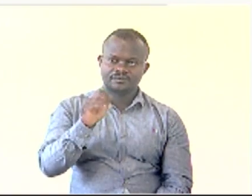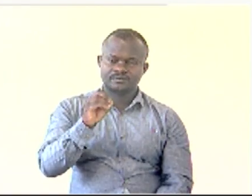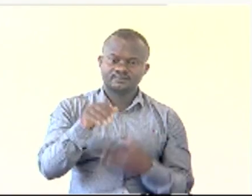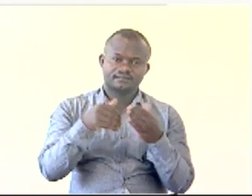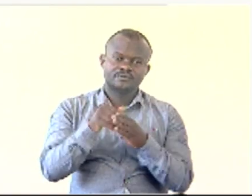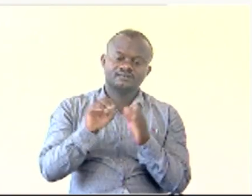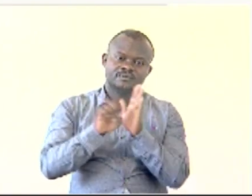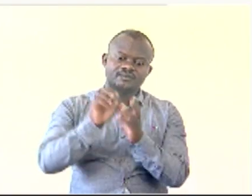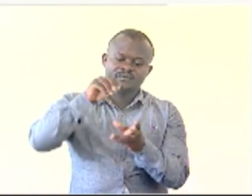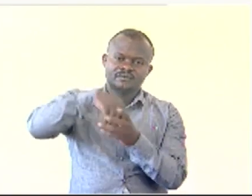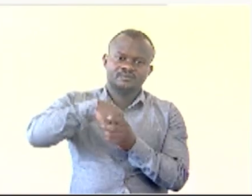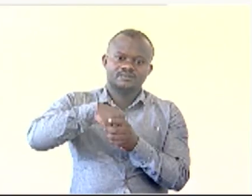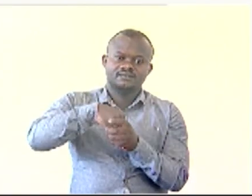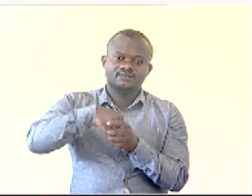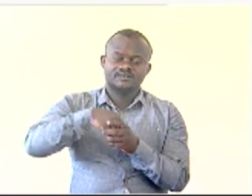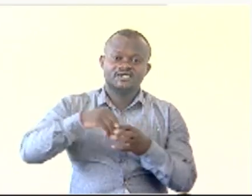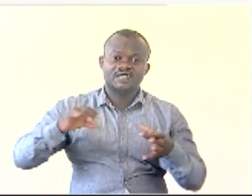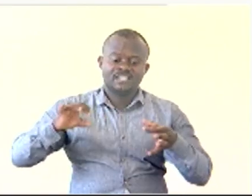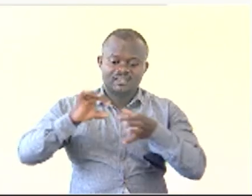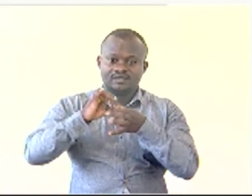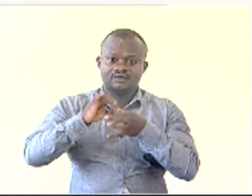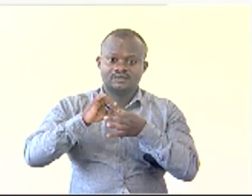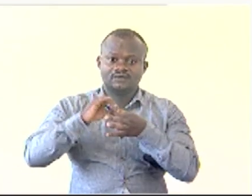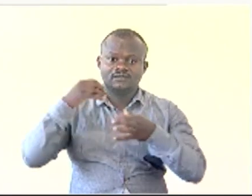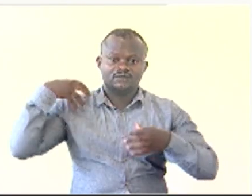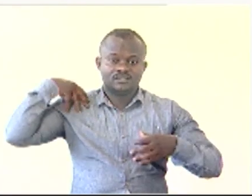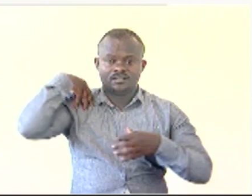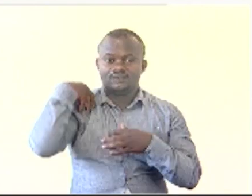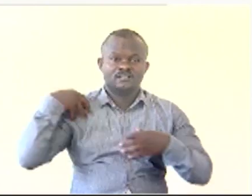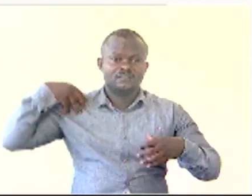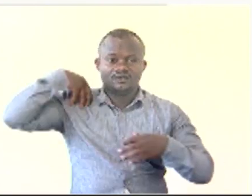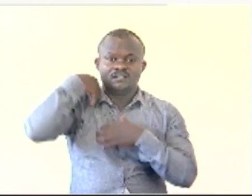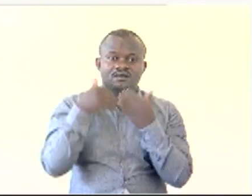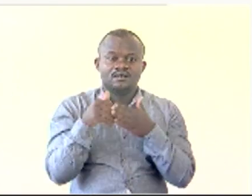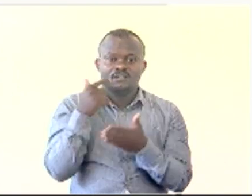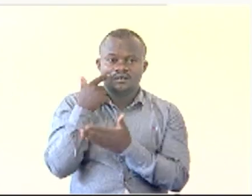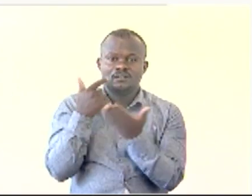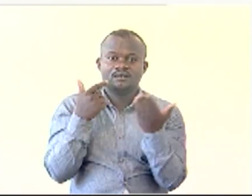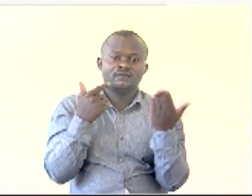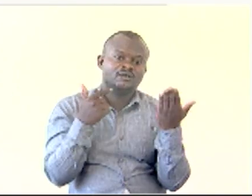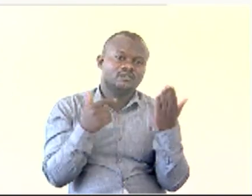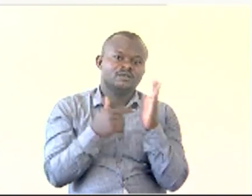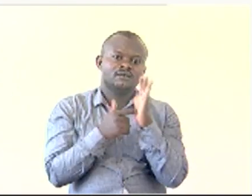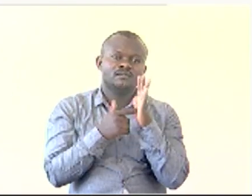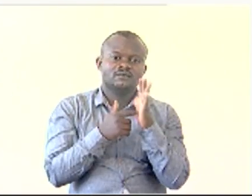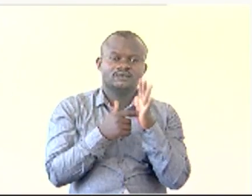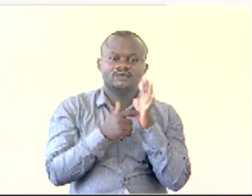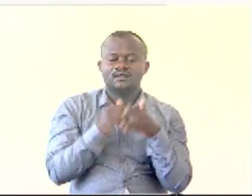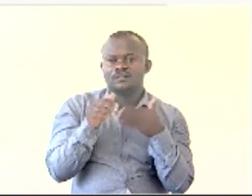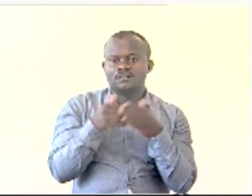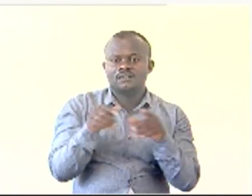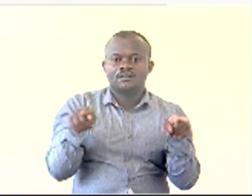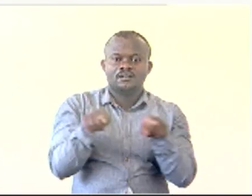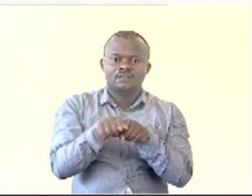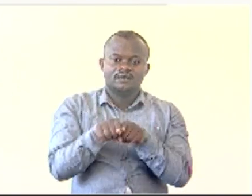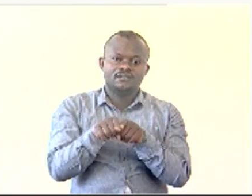Examples include the hinge joint, the shoulder, because these shoulders contains what you call synovial fluid, and even